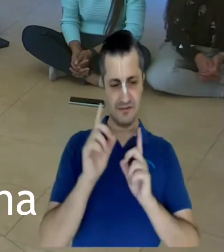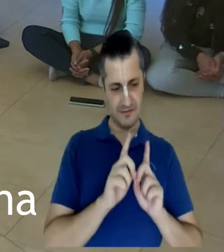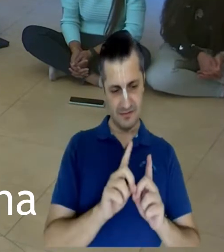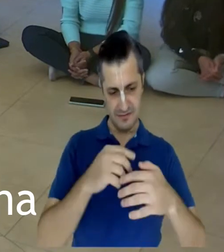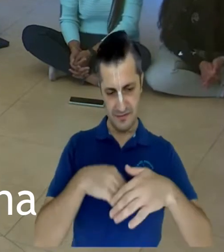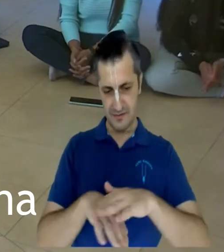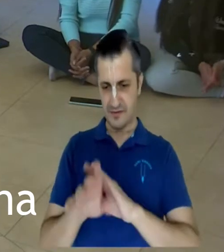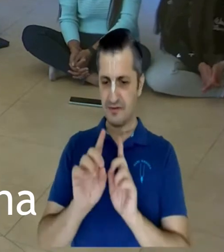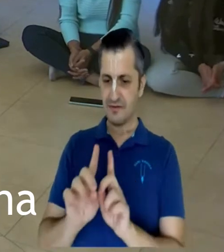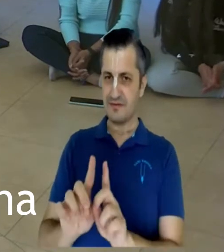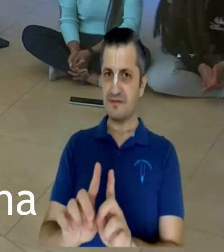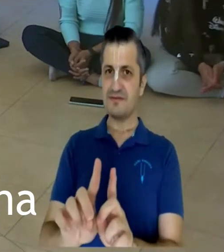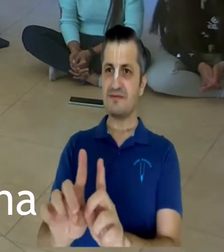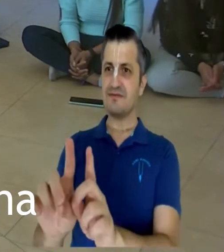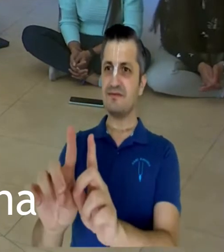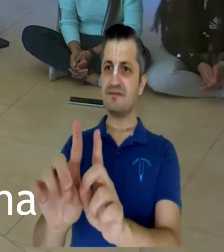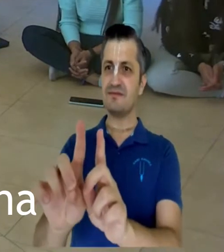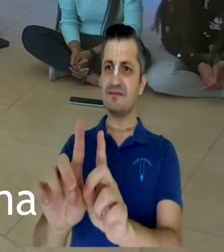Bihari